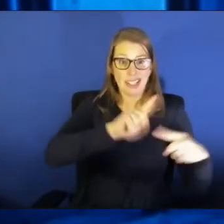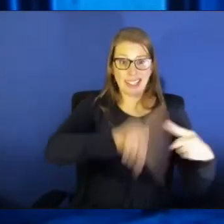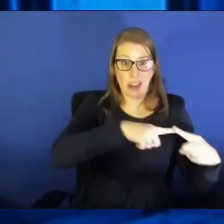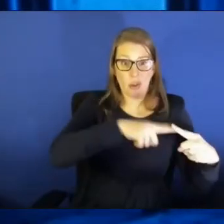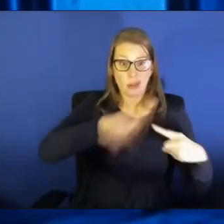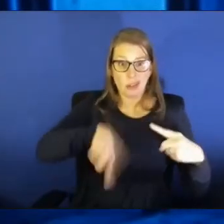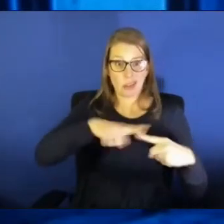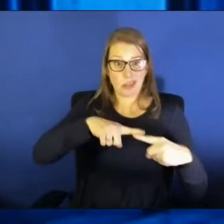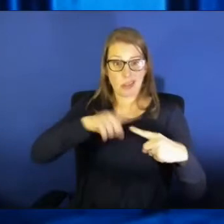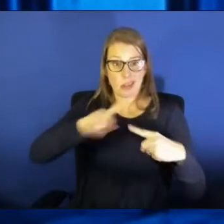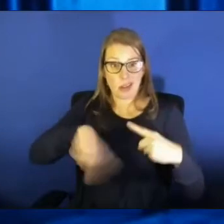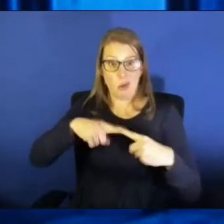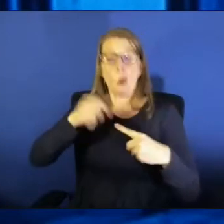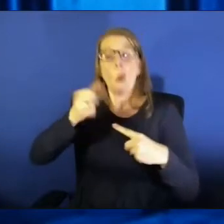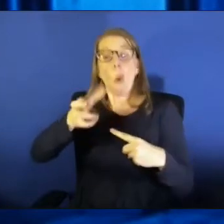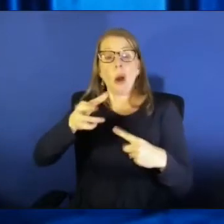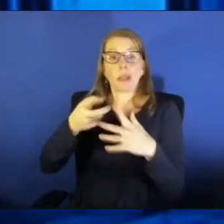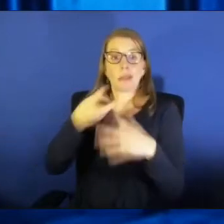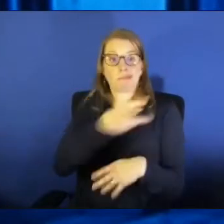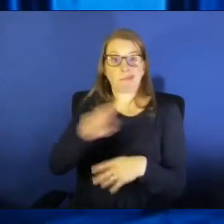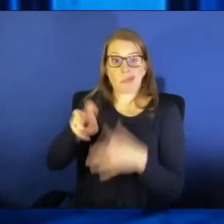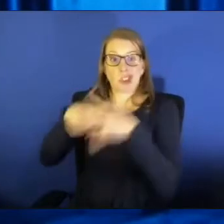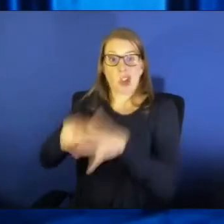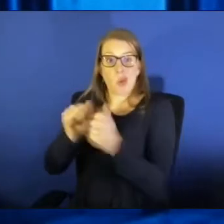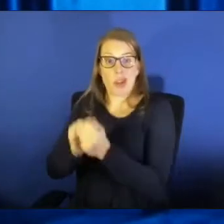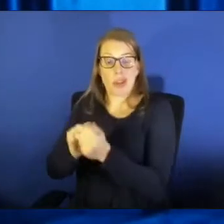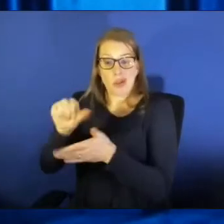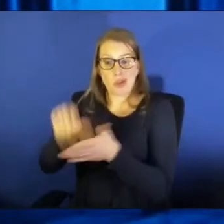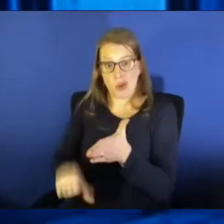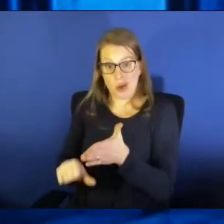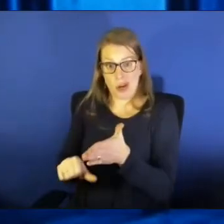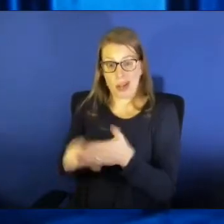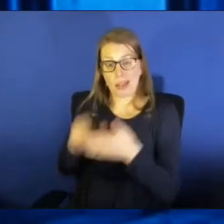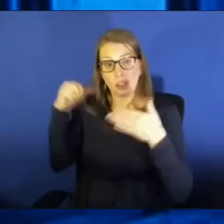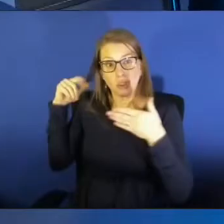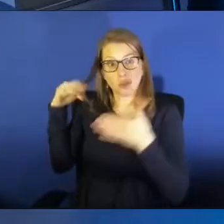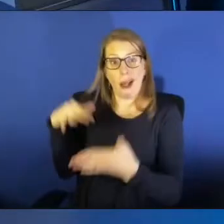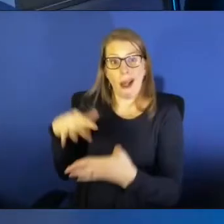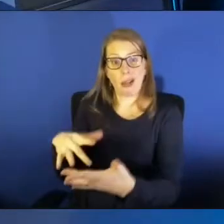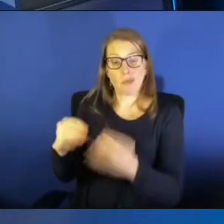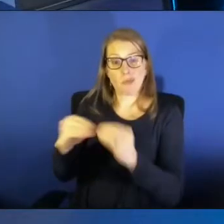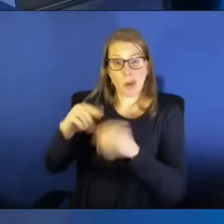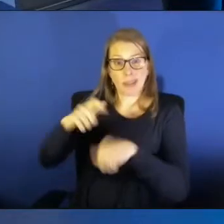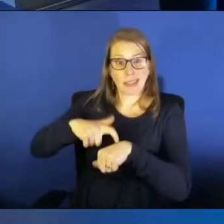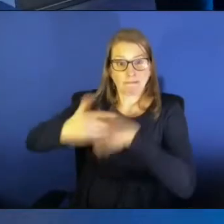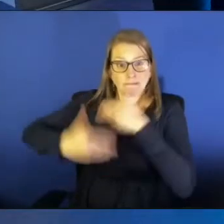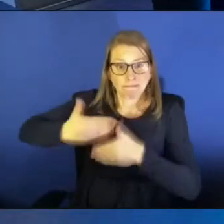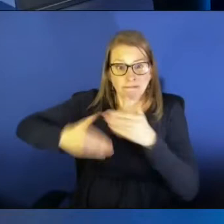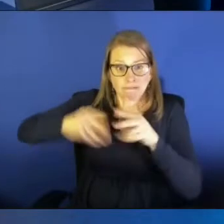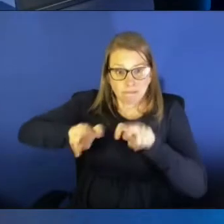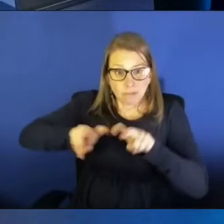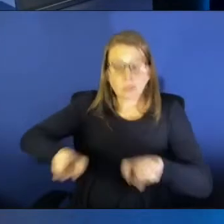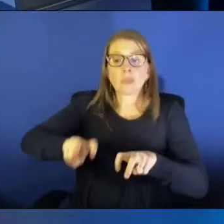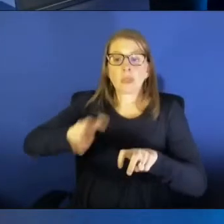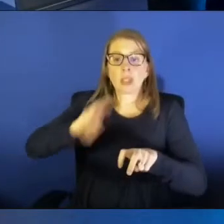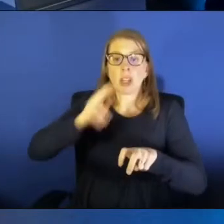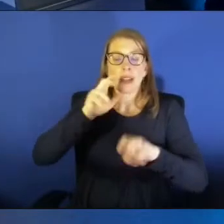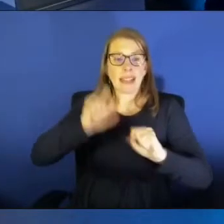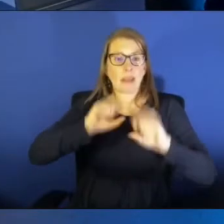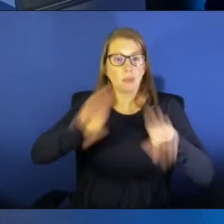surgery. And as this trial matures over time, we'll actually be able to answer that question. So, Dr. Selby, would you like to give us